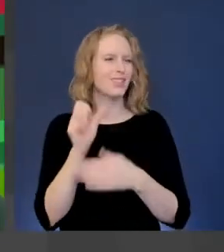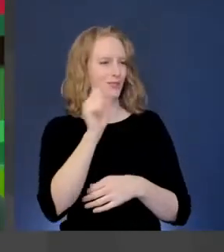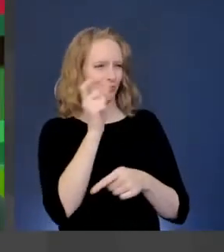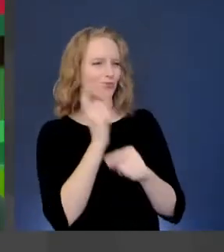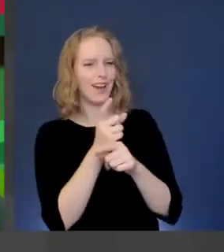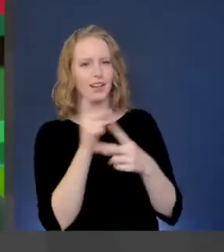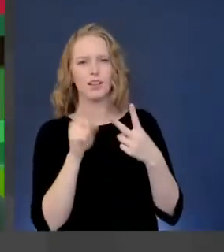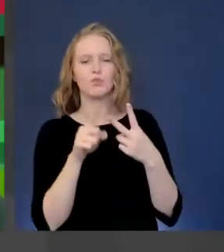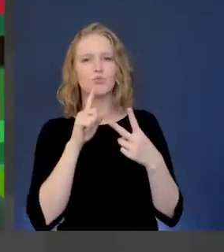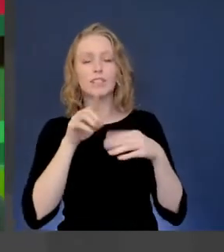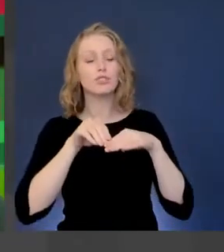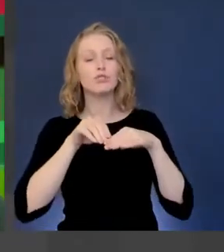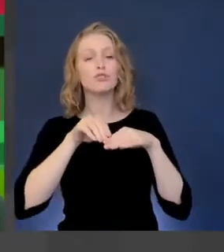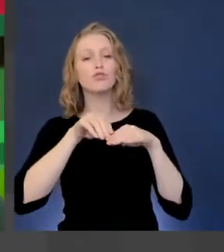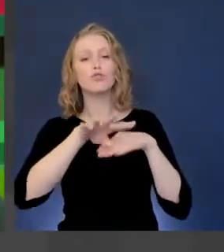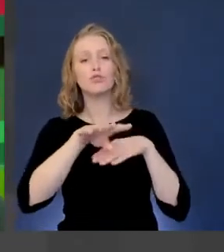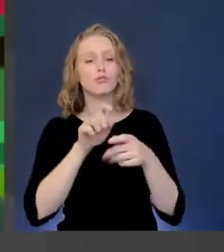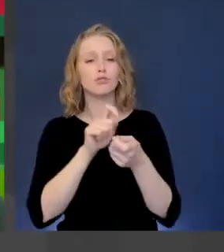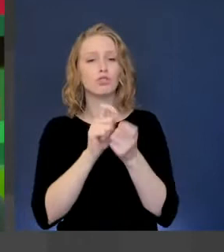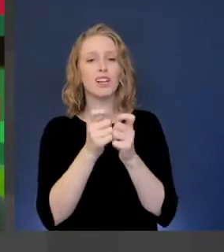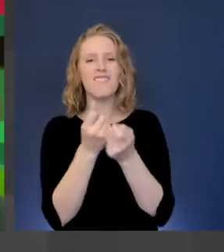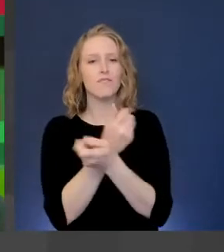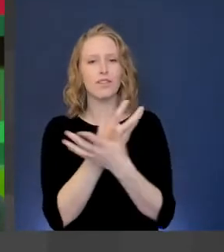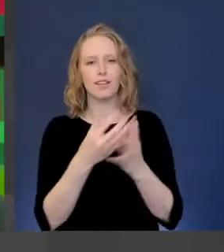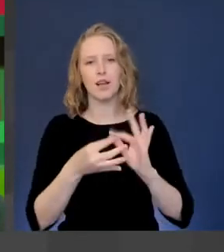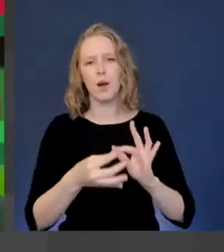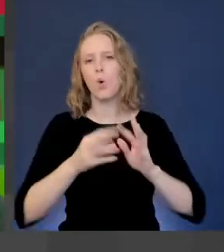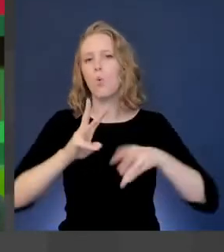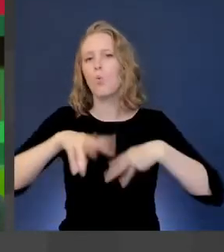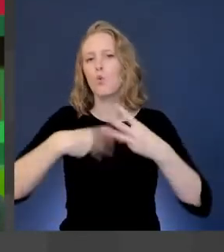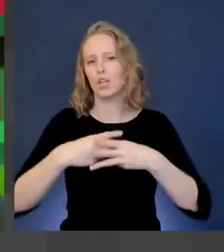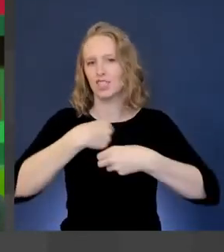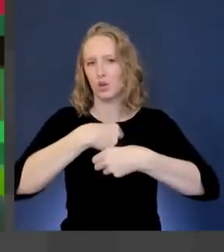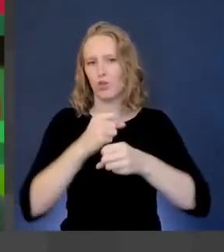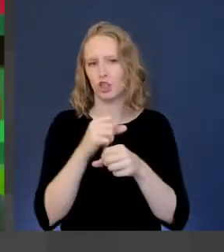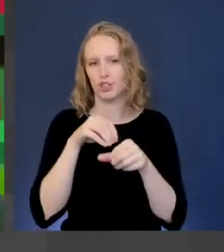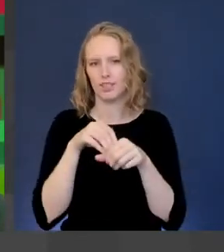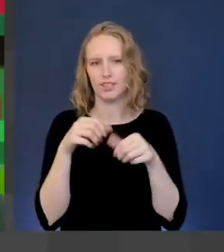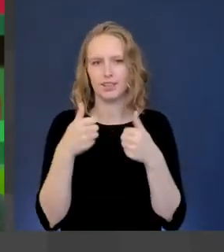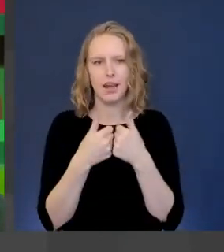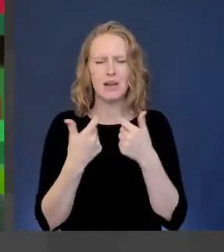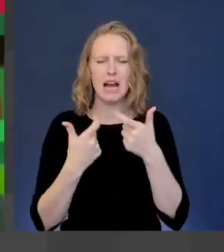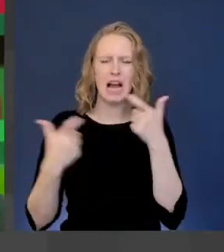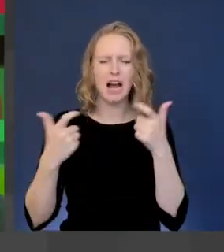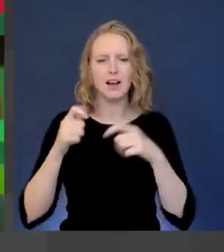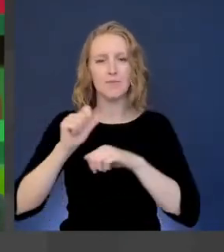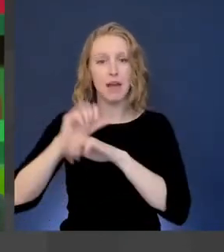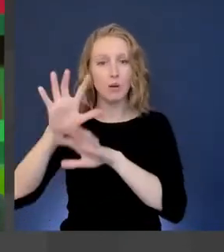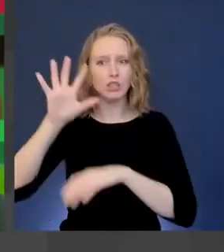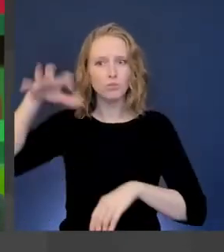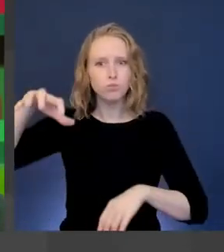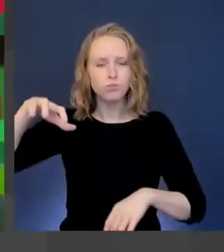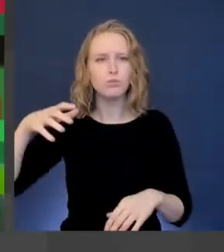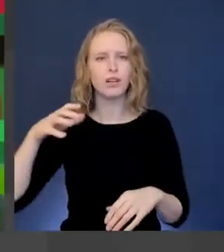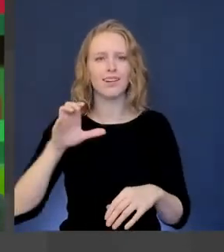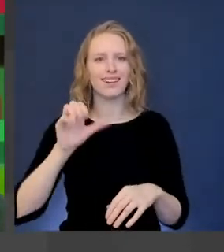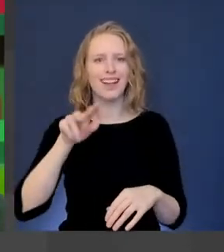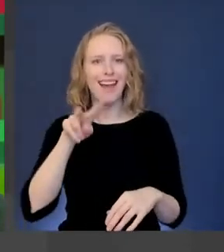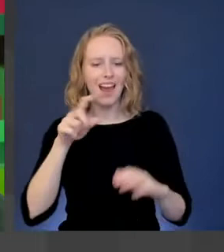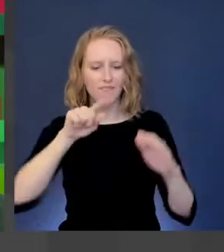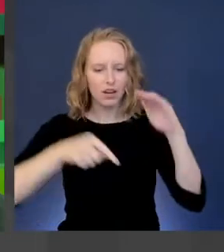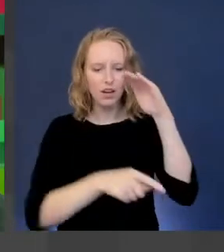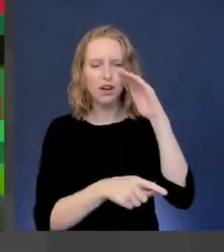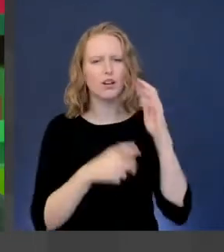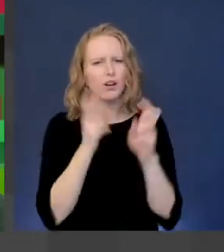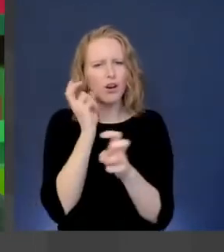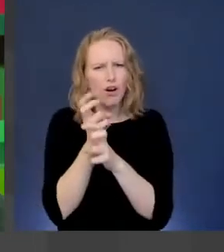the game. So we've added like massive mountains, massive caves, and it's been really hard to kind of balance that because